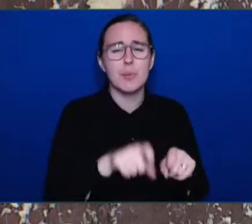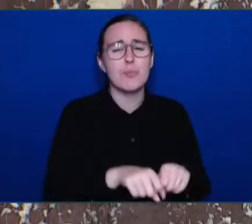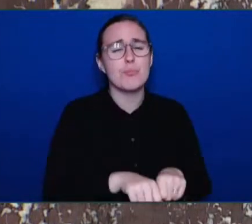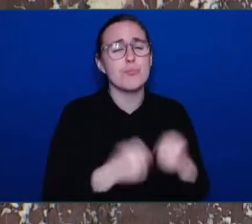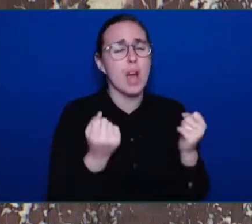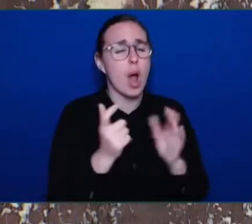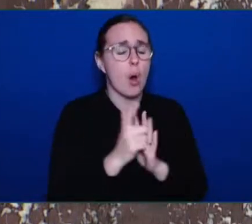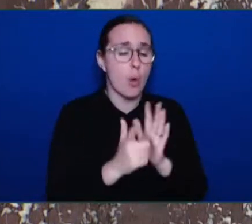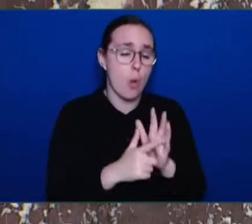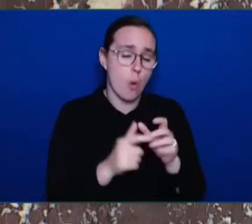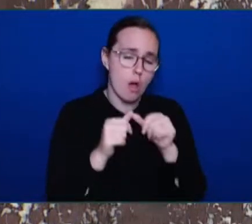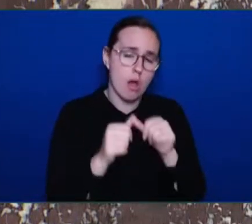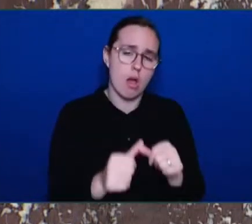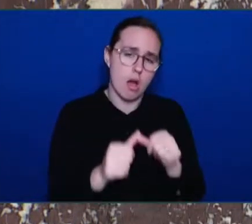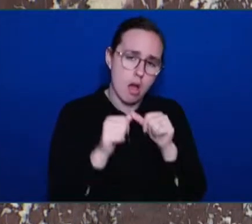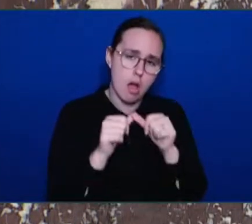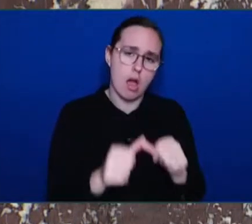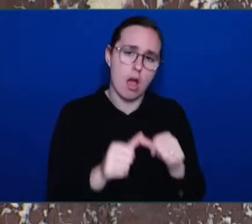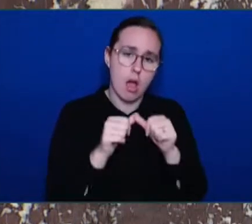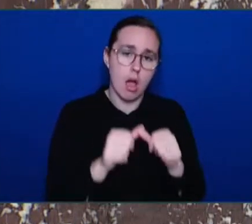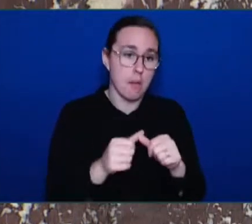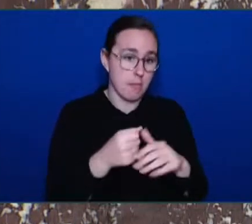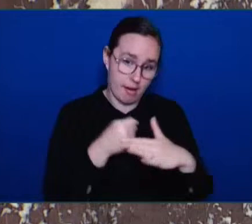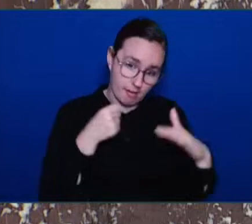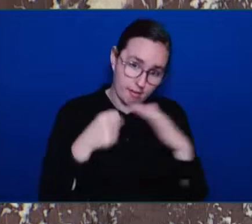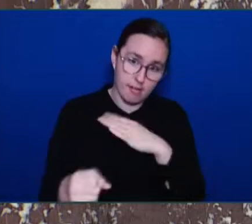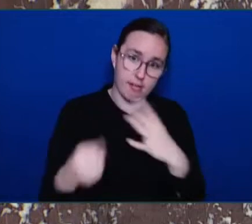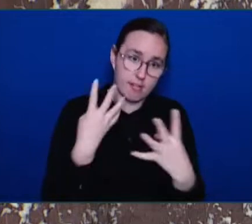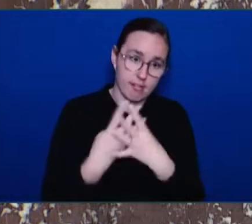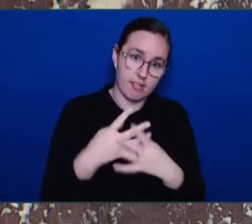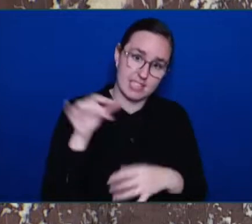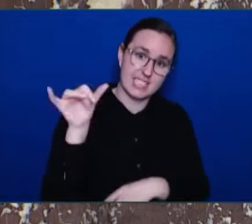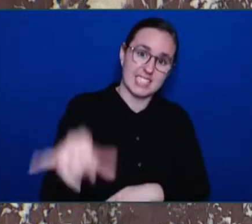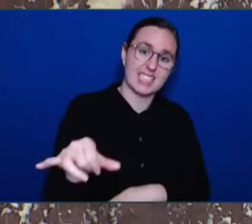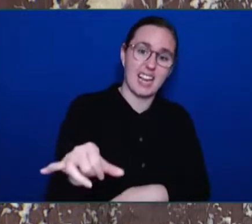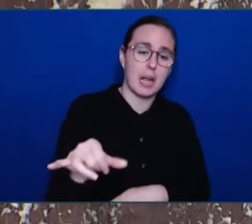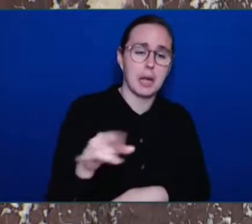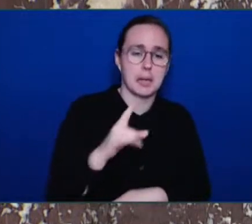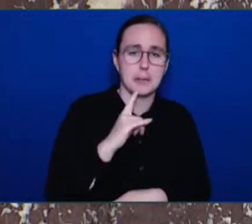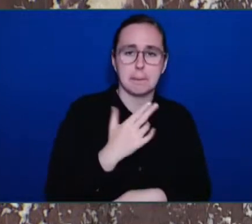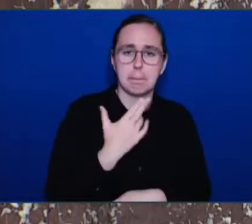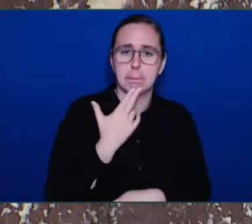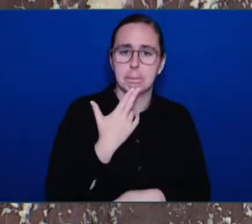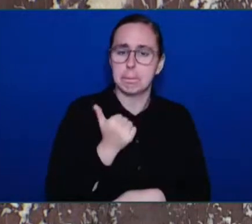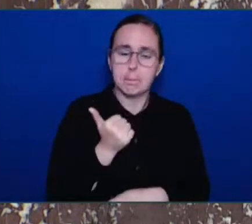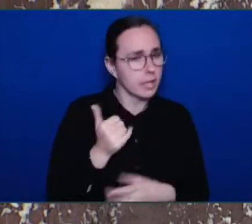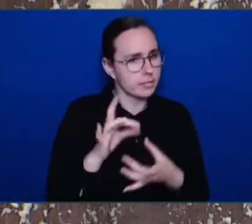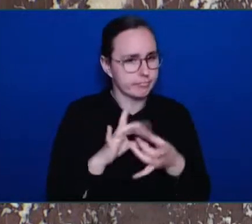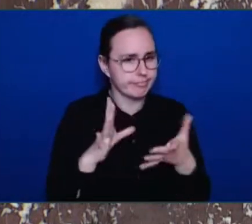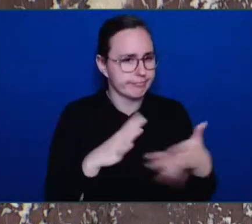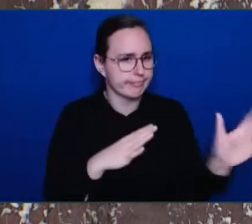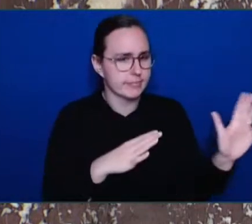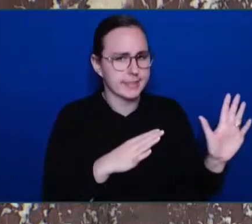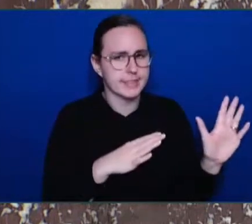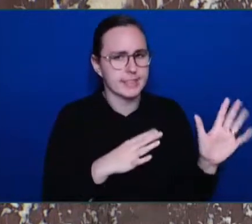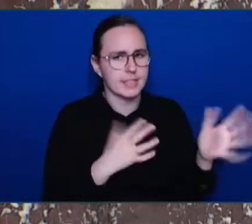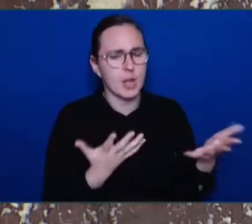the catch and release justice system of the soft on crime former Attorney General?